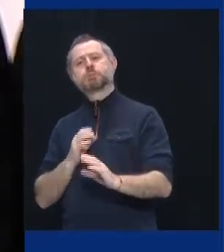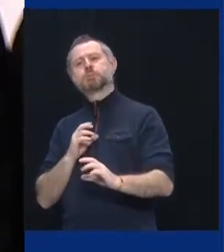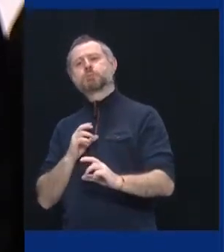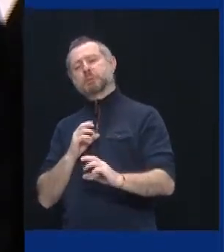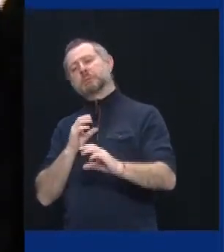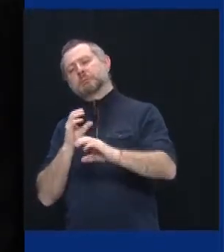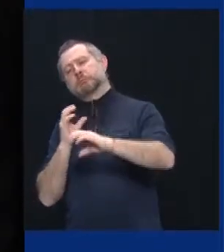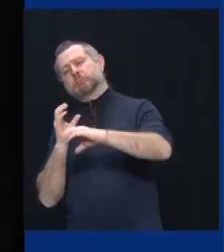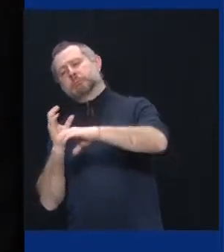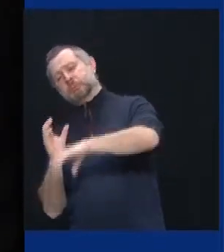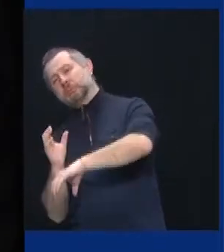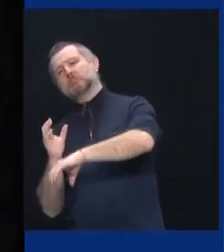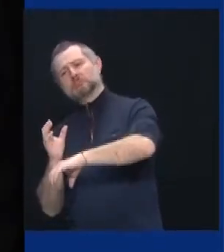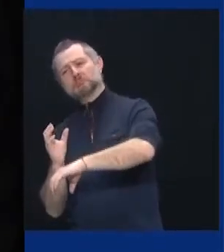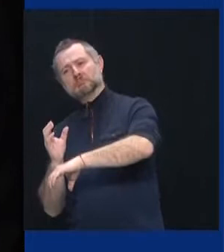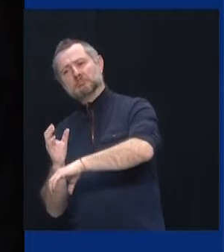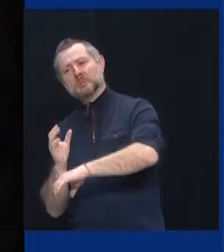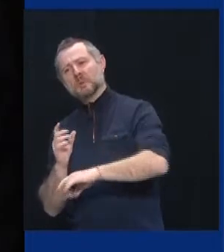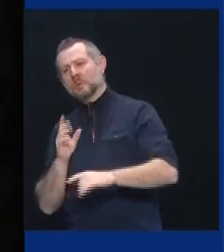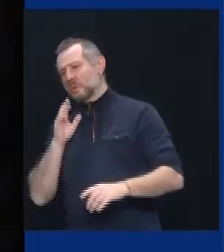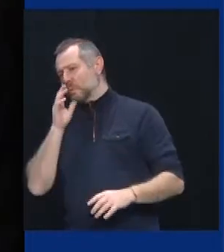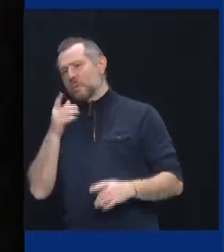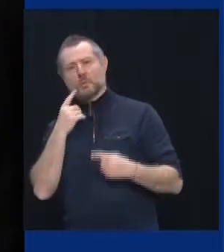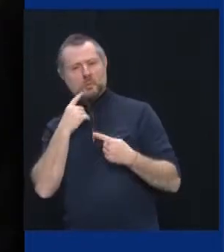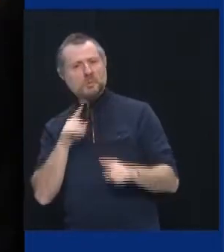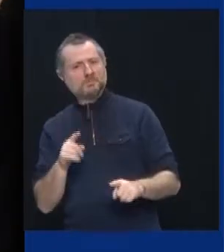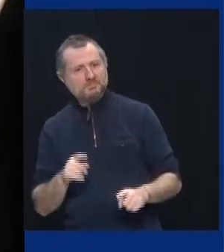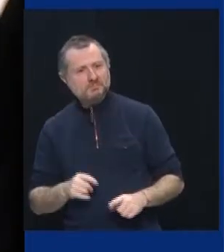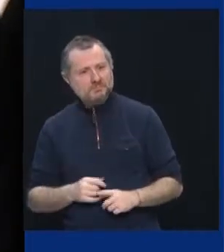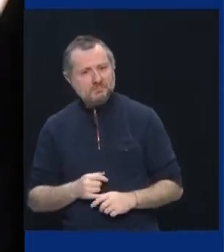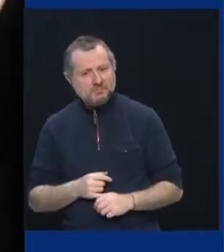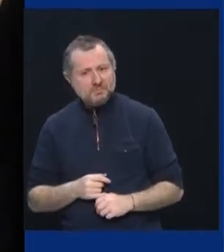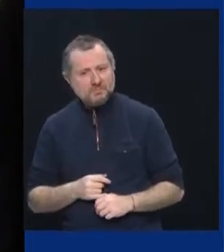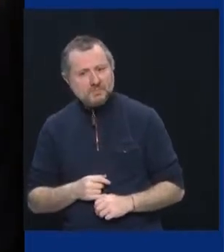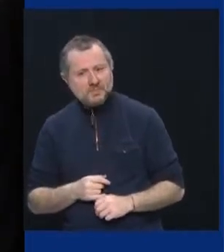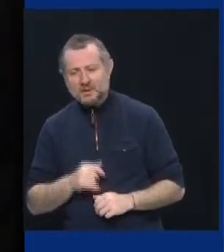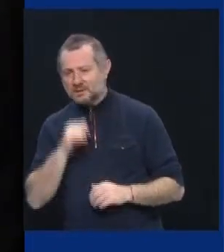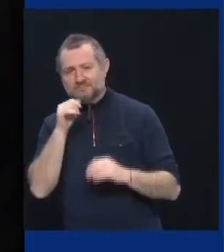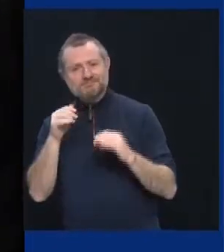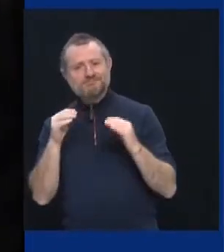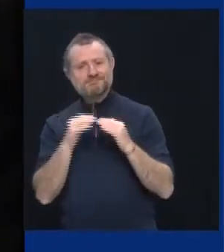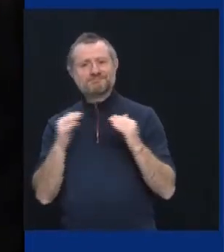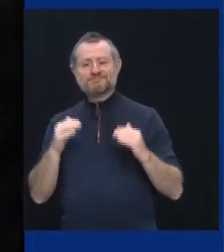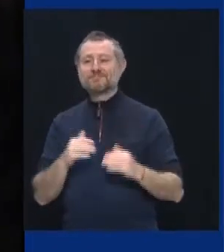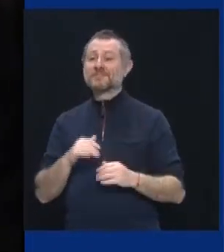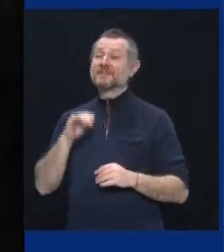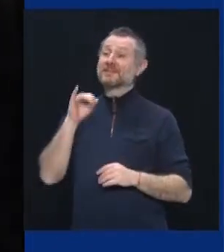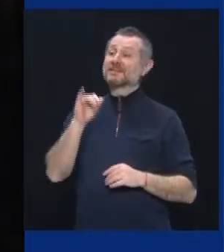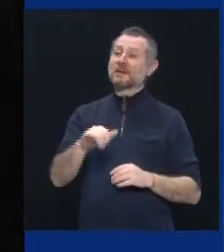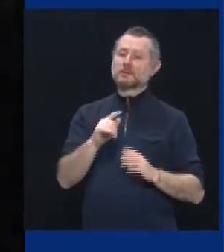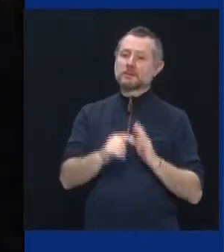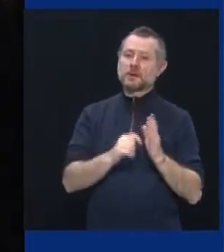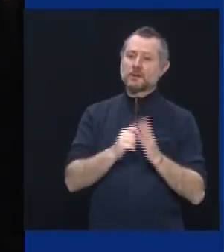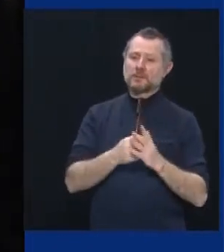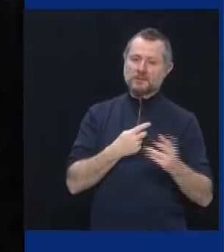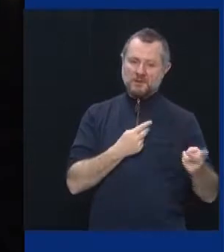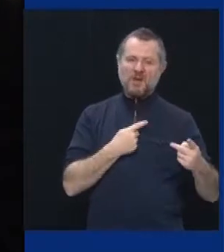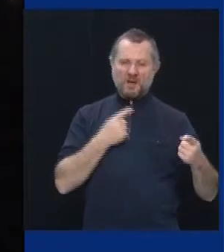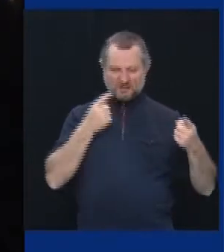going to be equitable. So at that point, we began with others working on